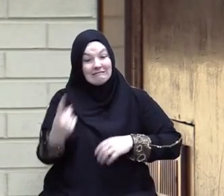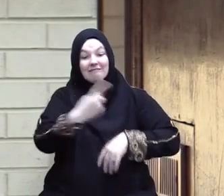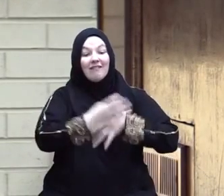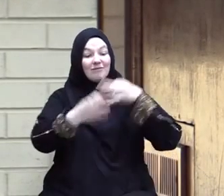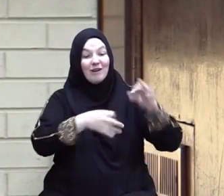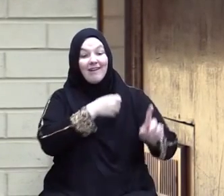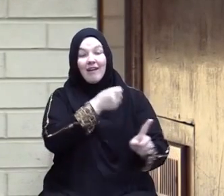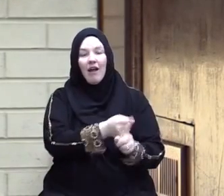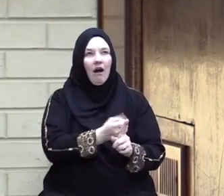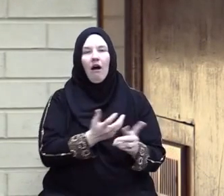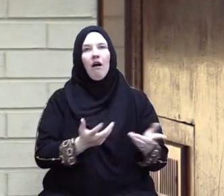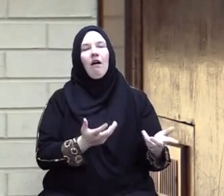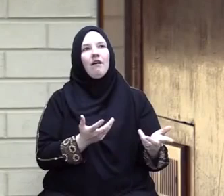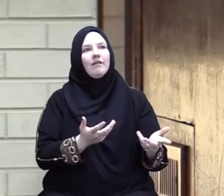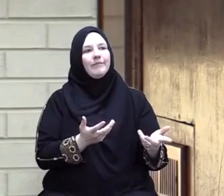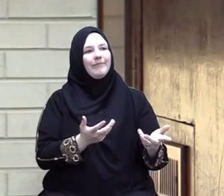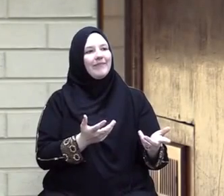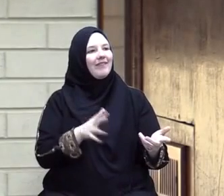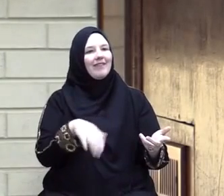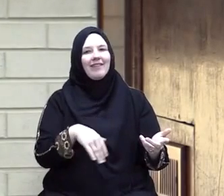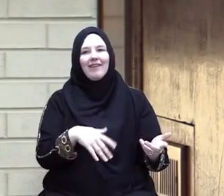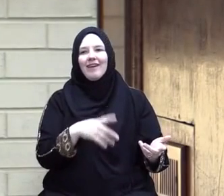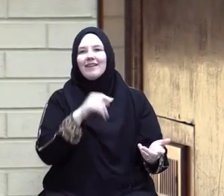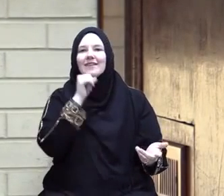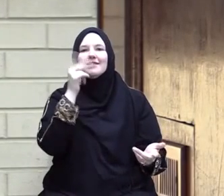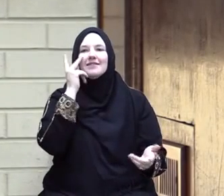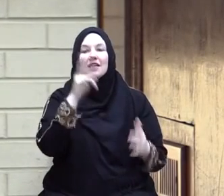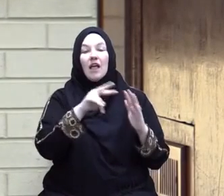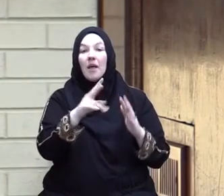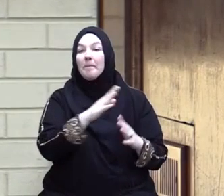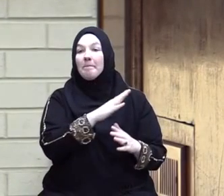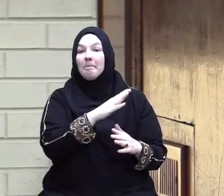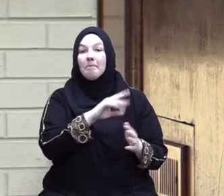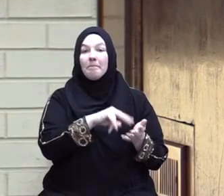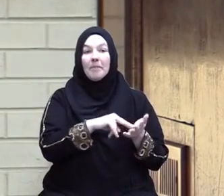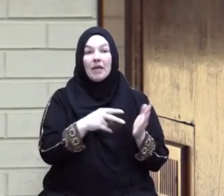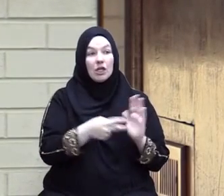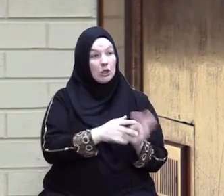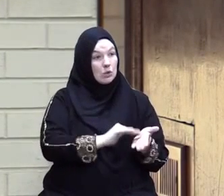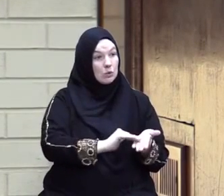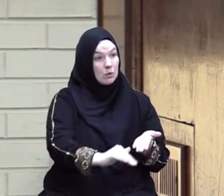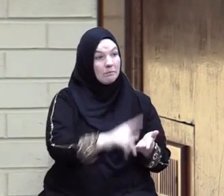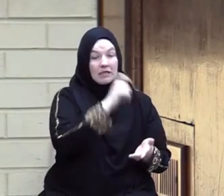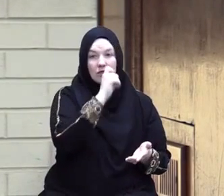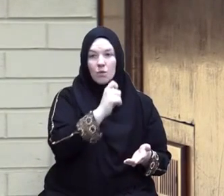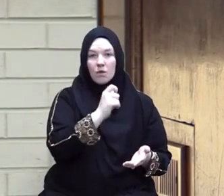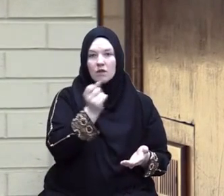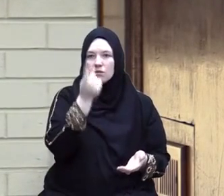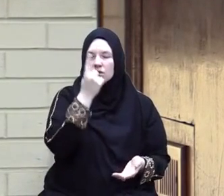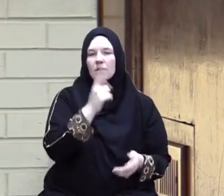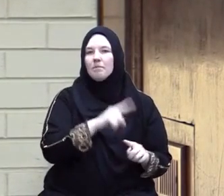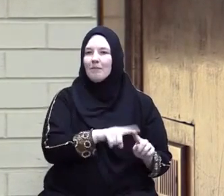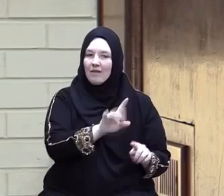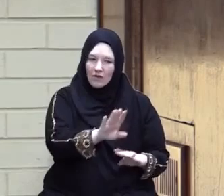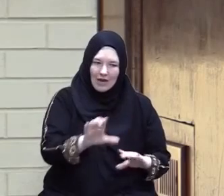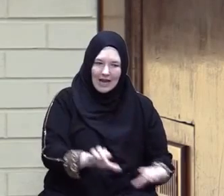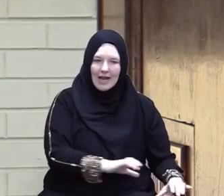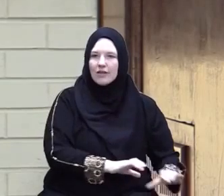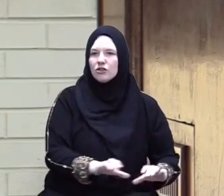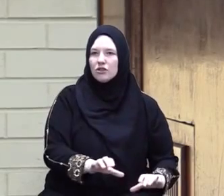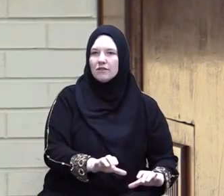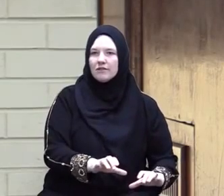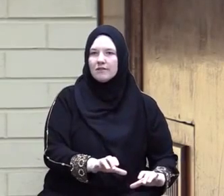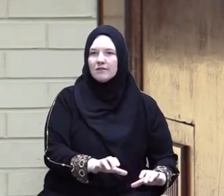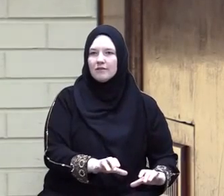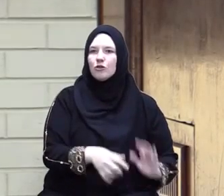And they do not even feel it. It is not that they are excused because they don't feel it, because the action speaks for